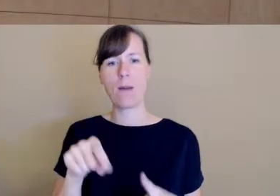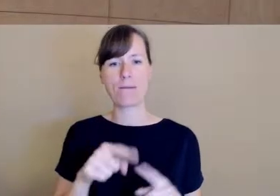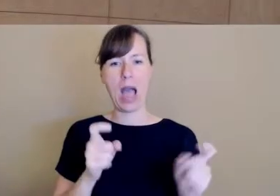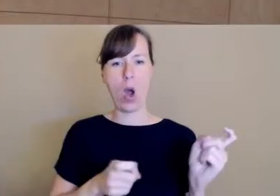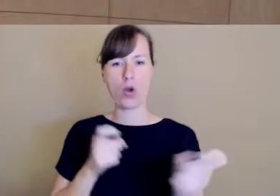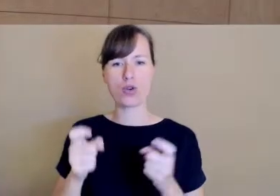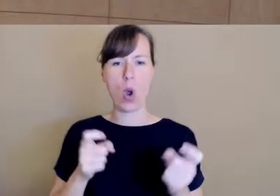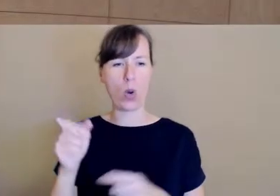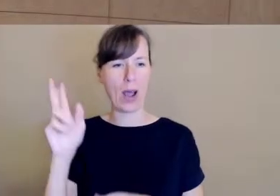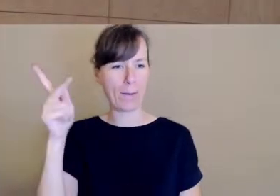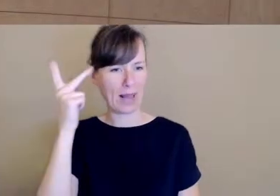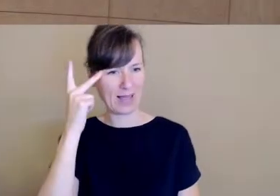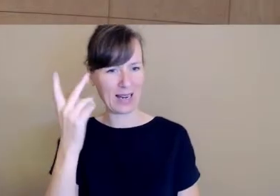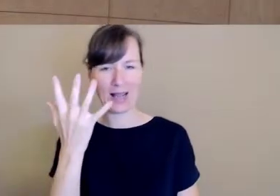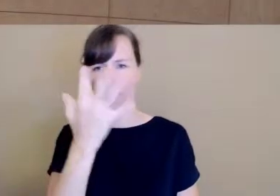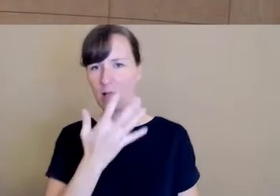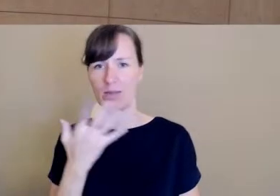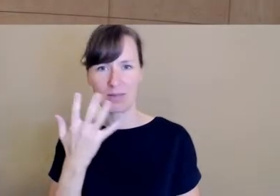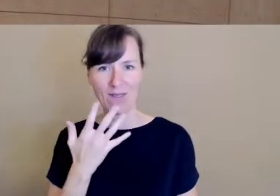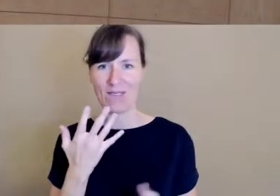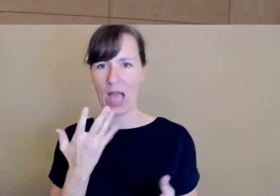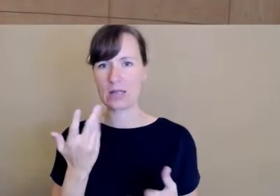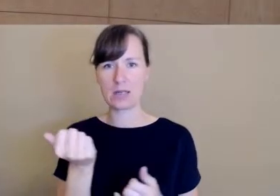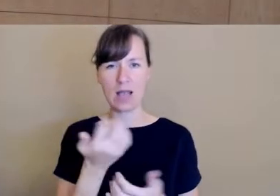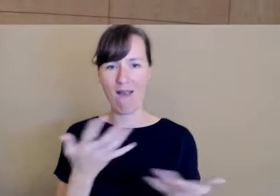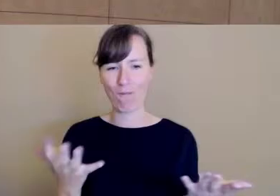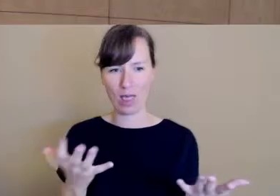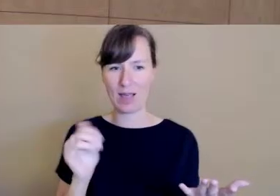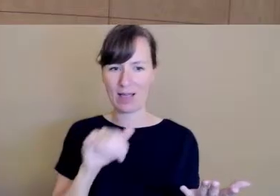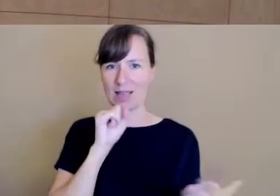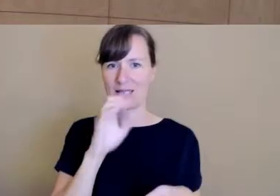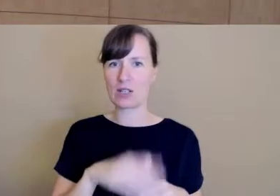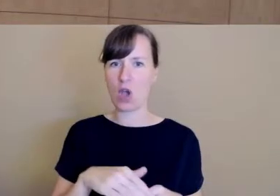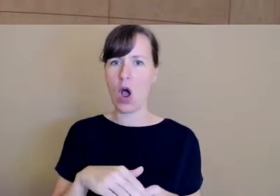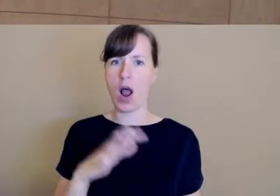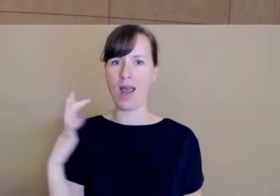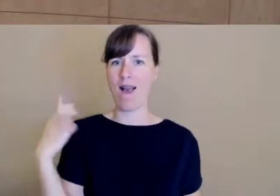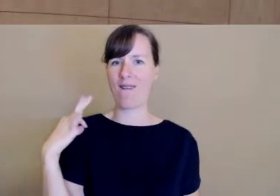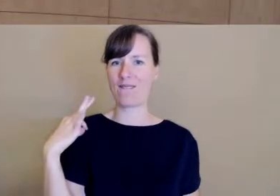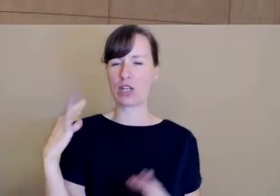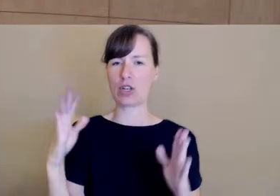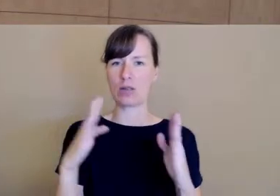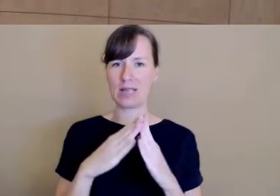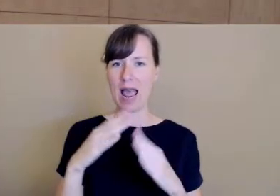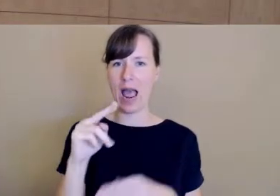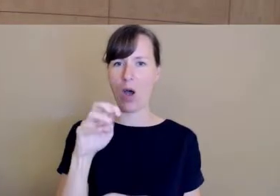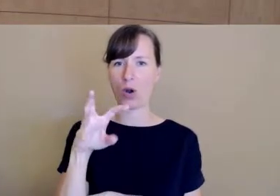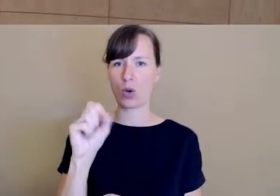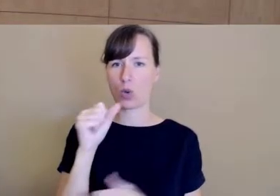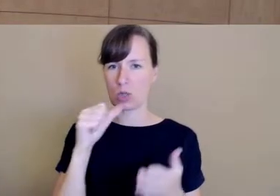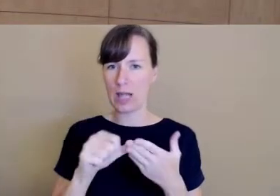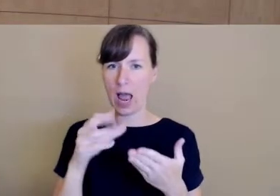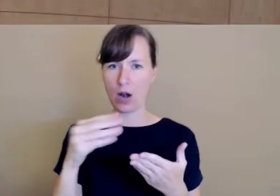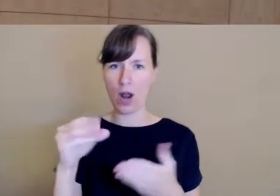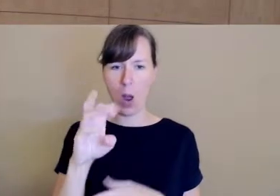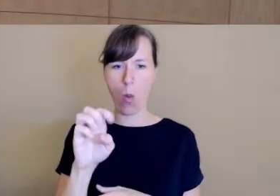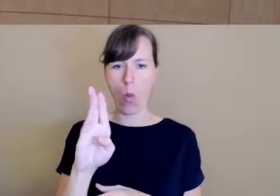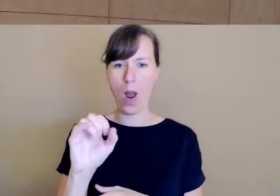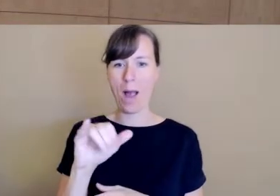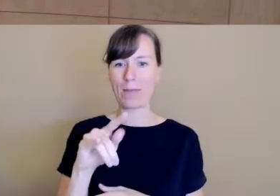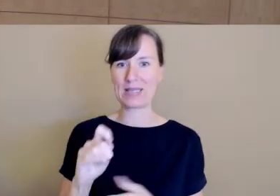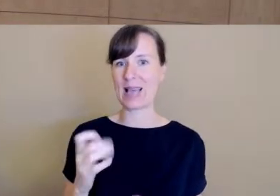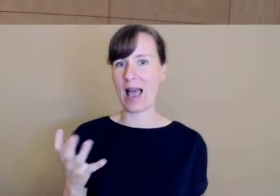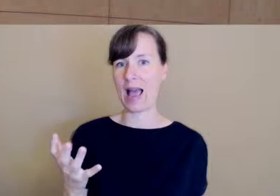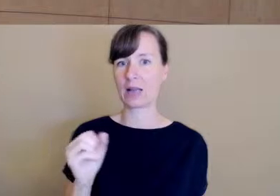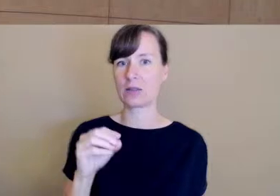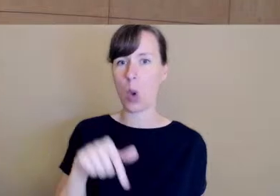everything. This is on the official town newsletter and website. So that QR code, your website is on